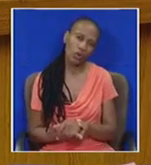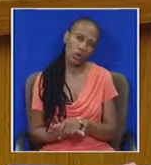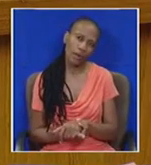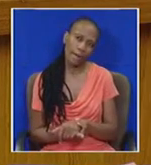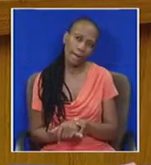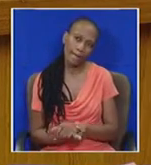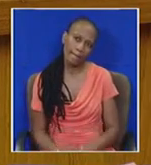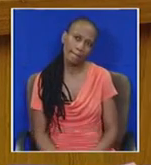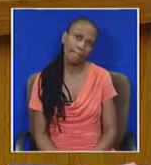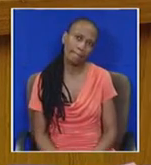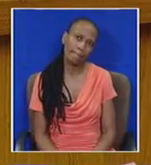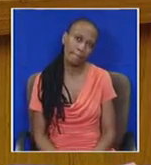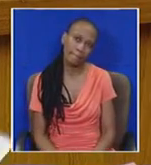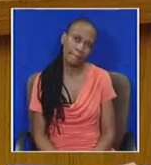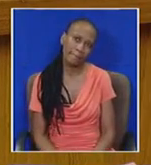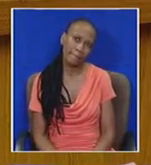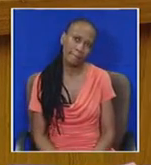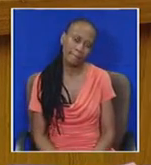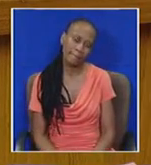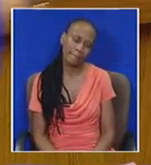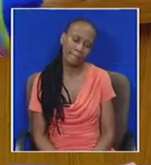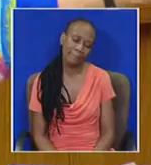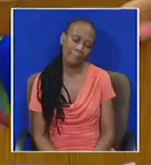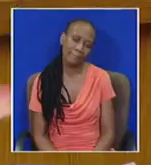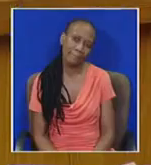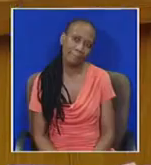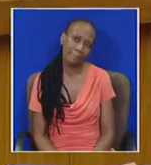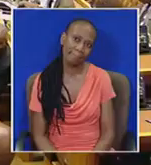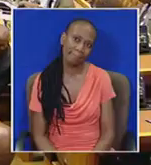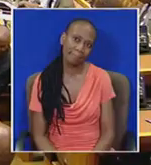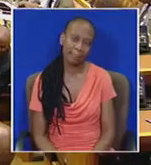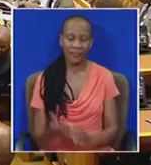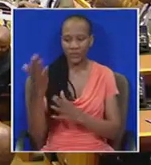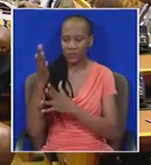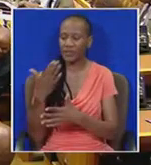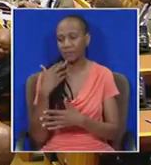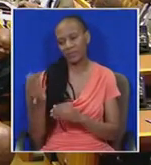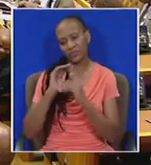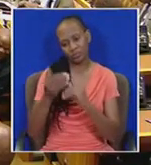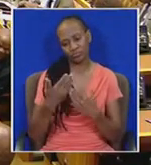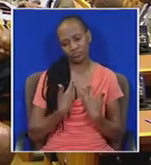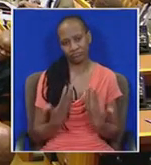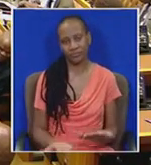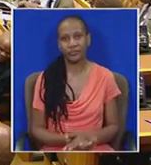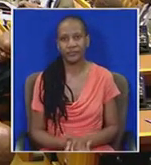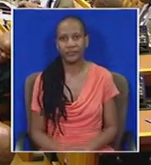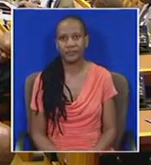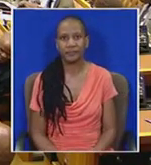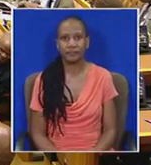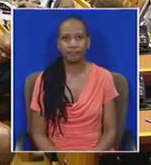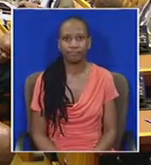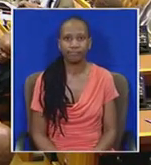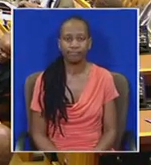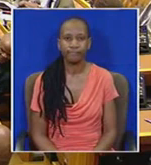sure, please, Honorable Speaker, protect me from these people. We